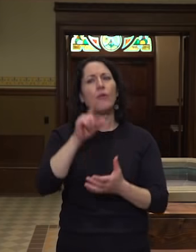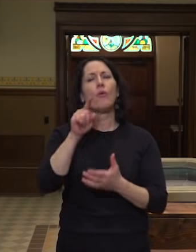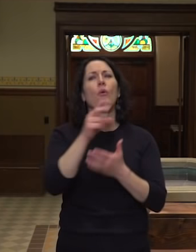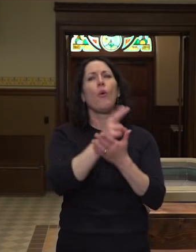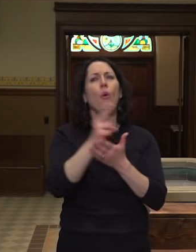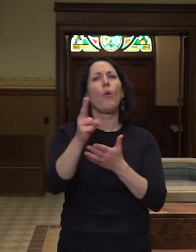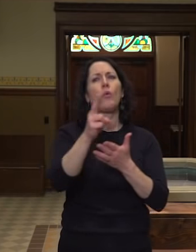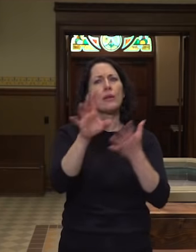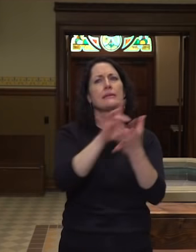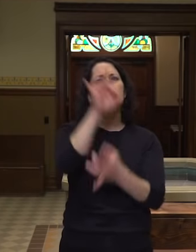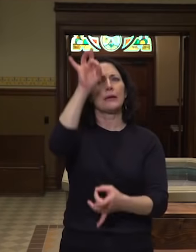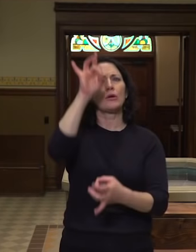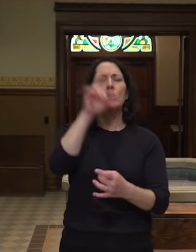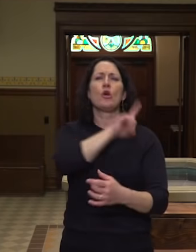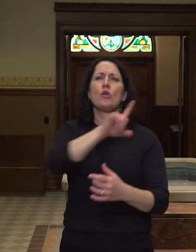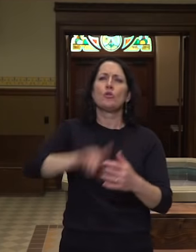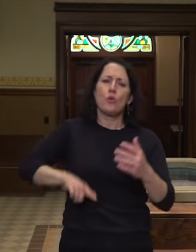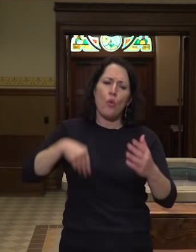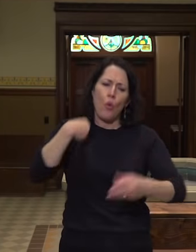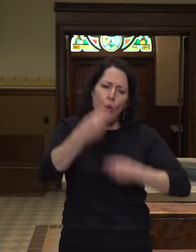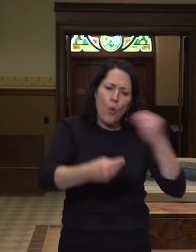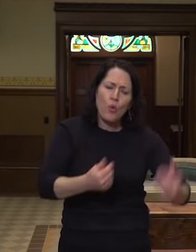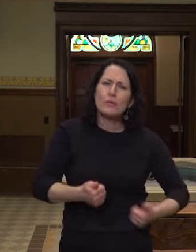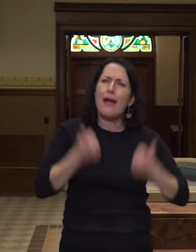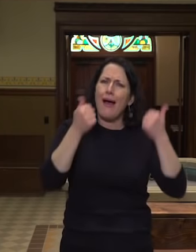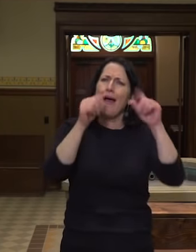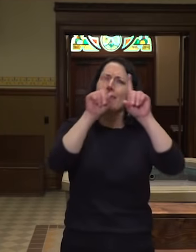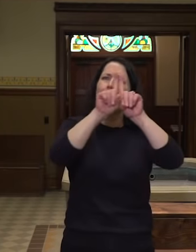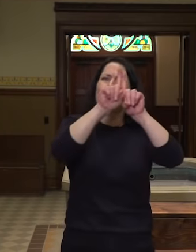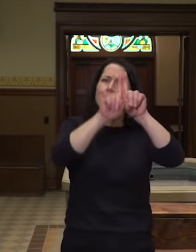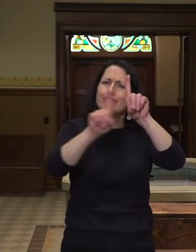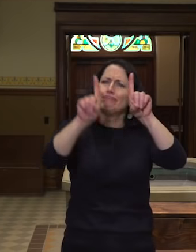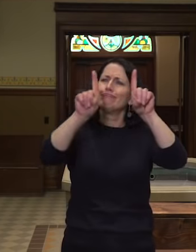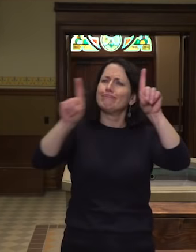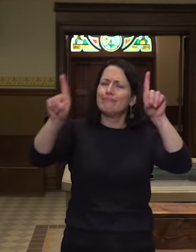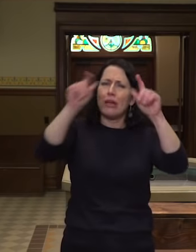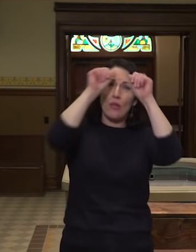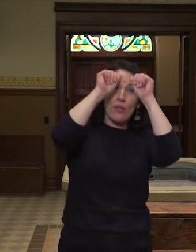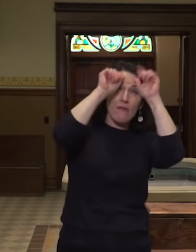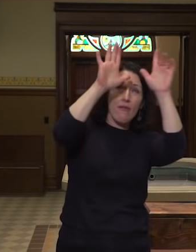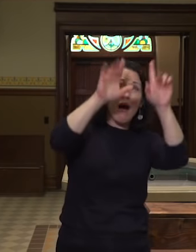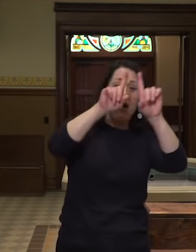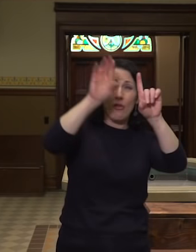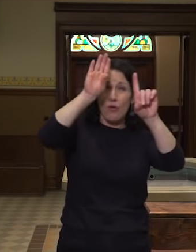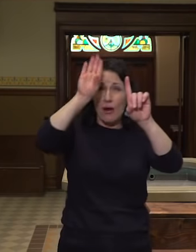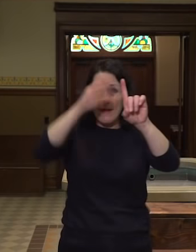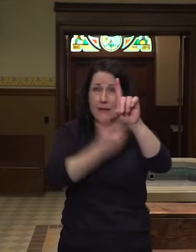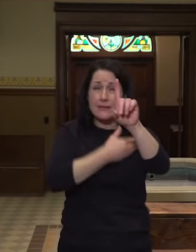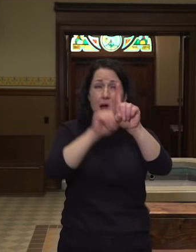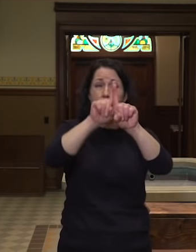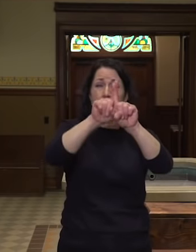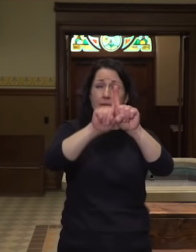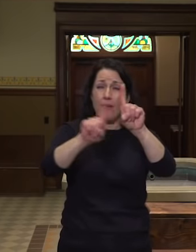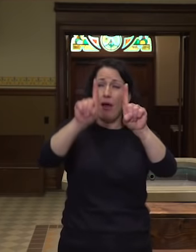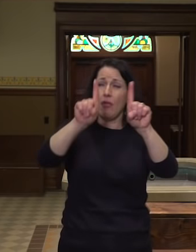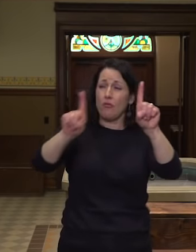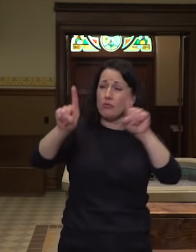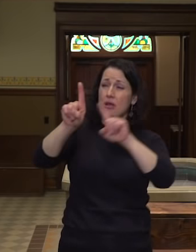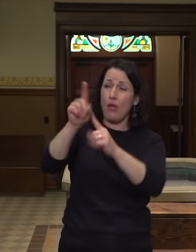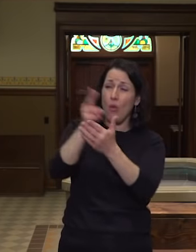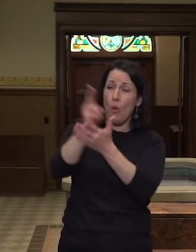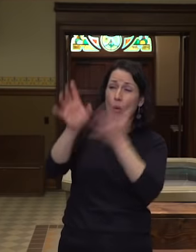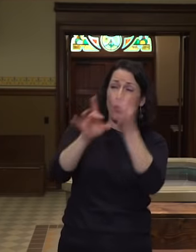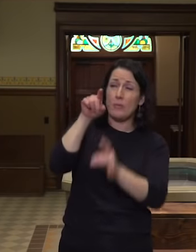believe in the Holy Spirit, the Lord, the giver of life, who proceeds from the Father and the Son, who with the Father and the Son